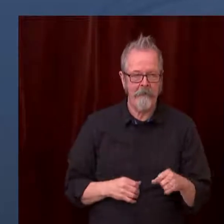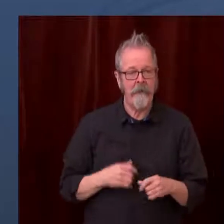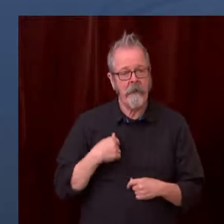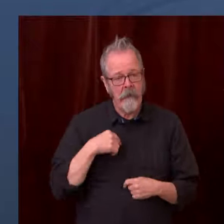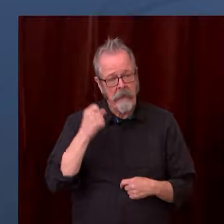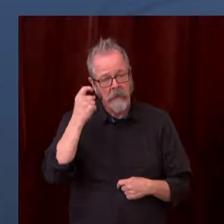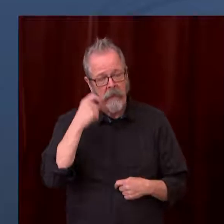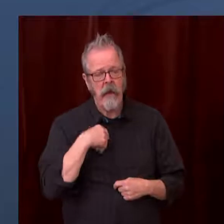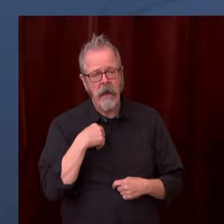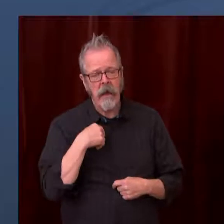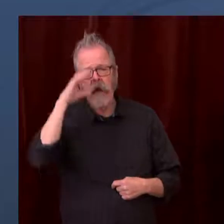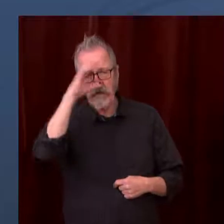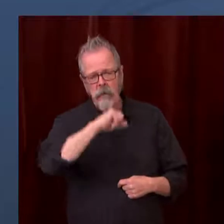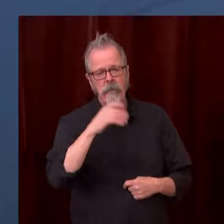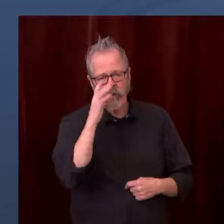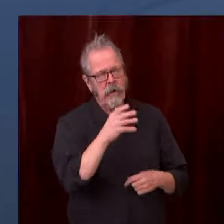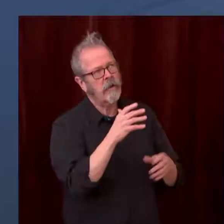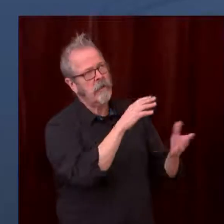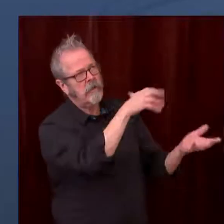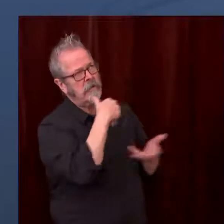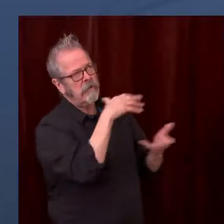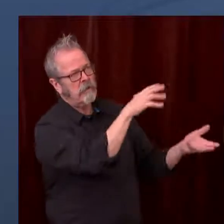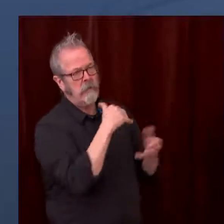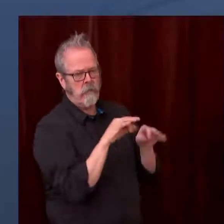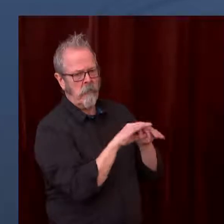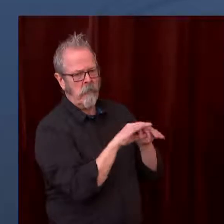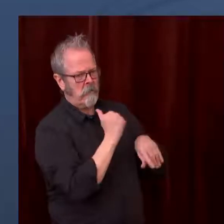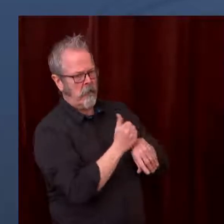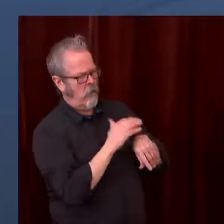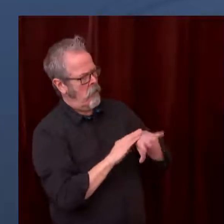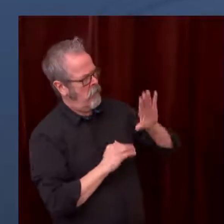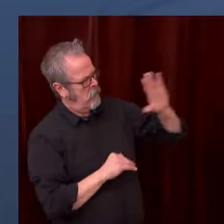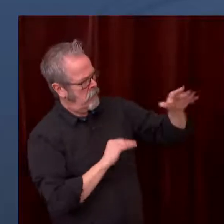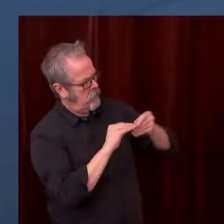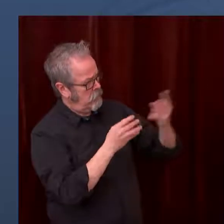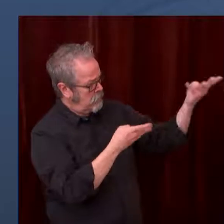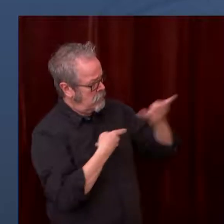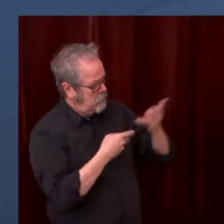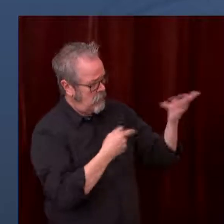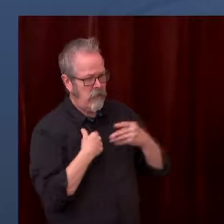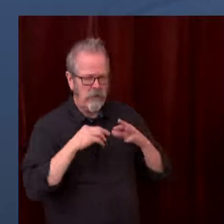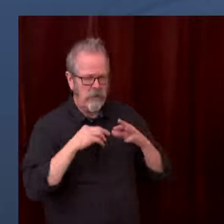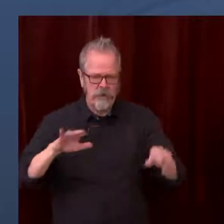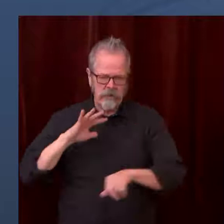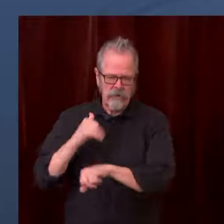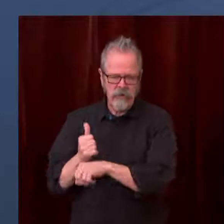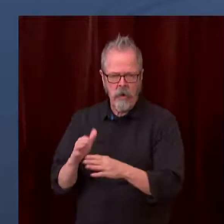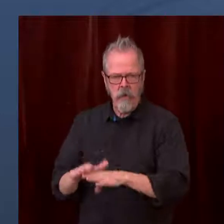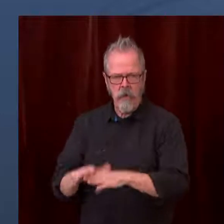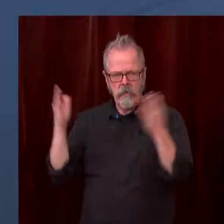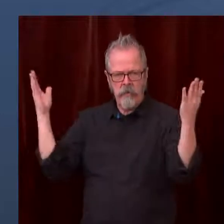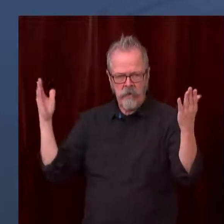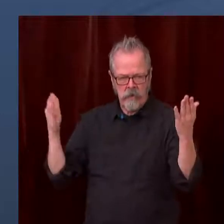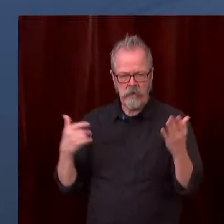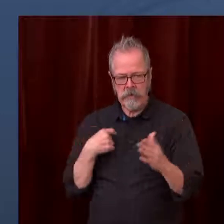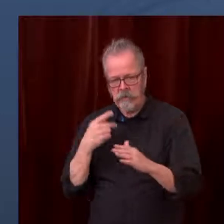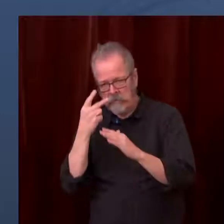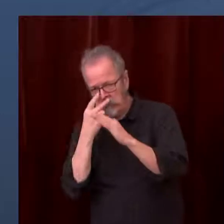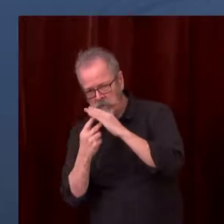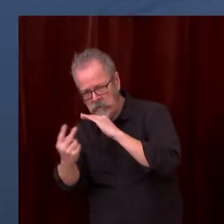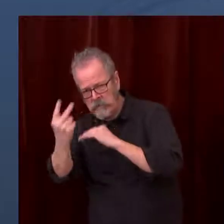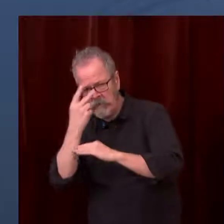have plans to accept. So this group of people are folks who work in agriculture, food